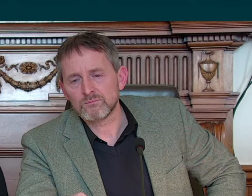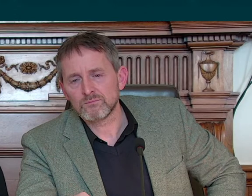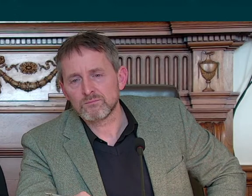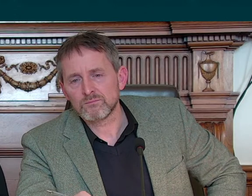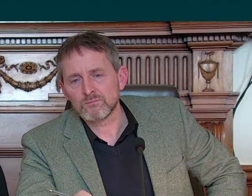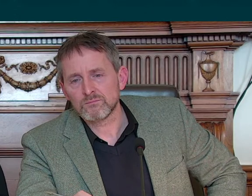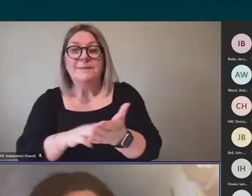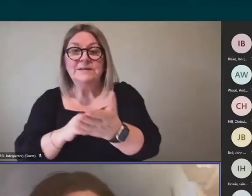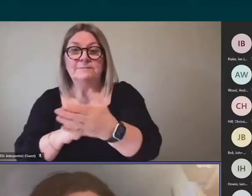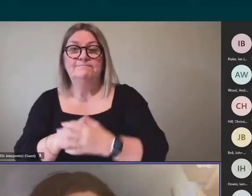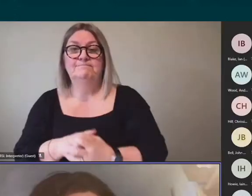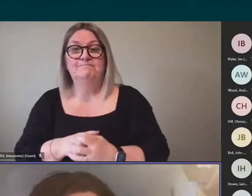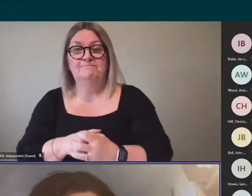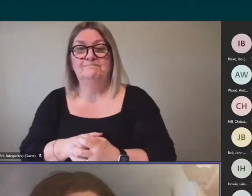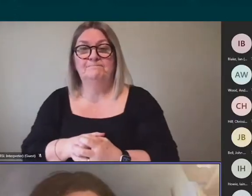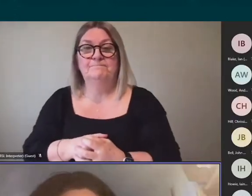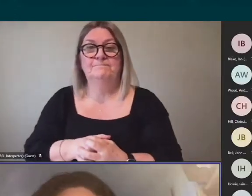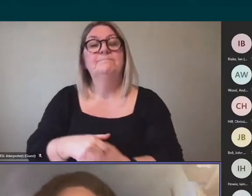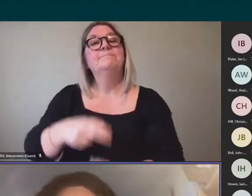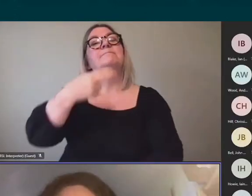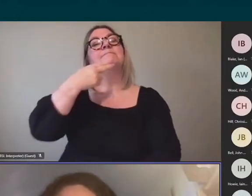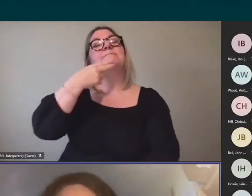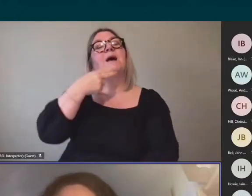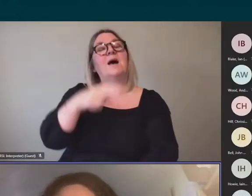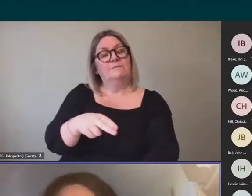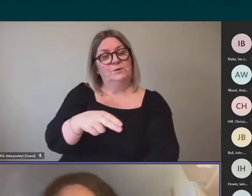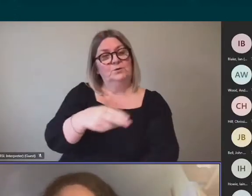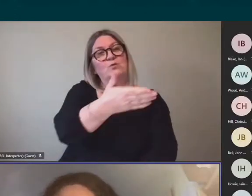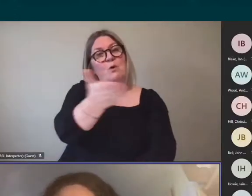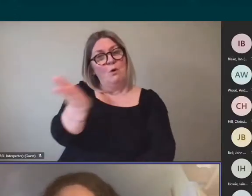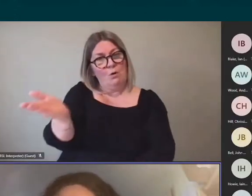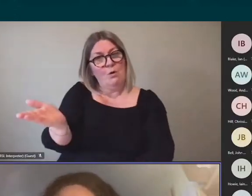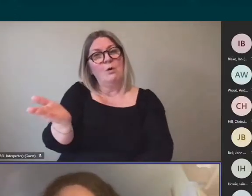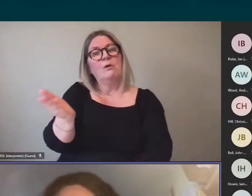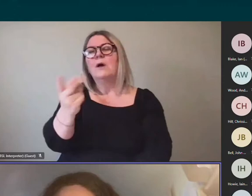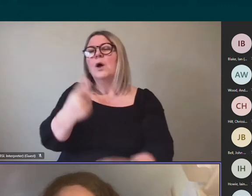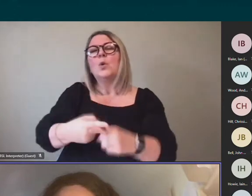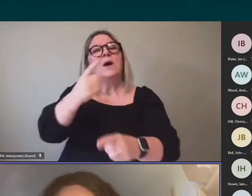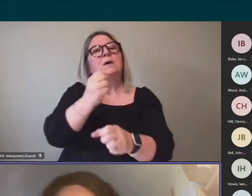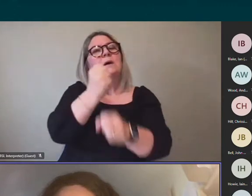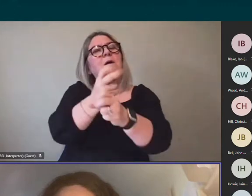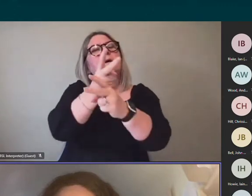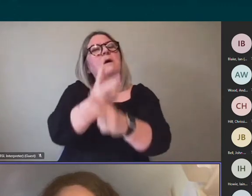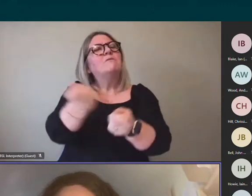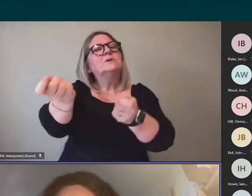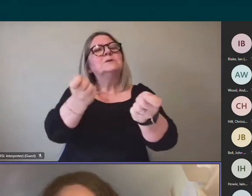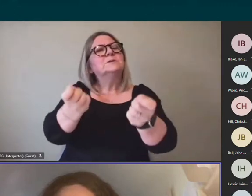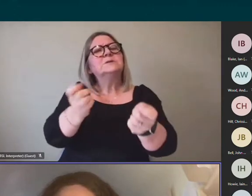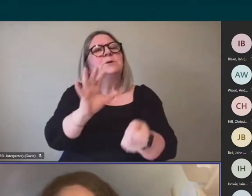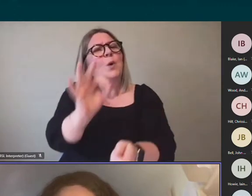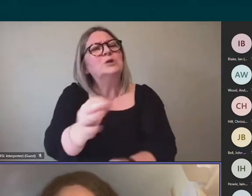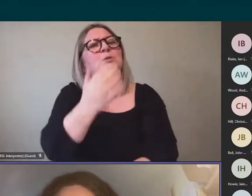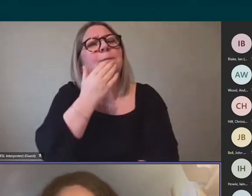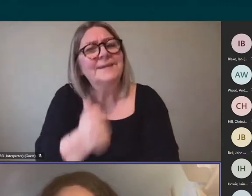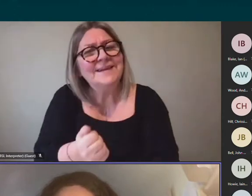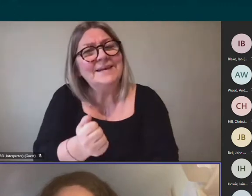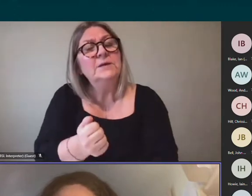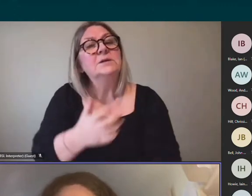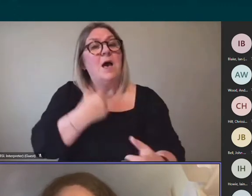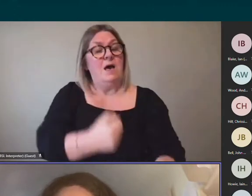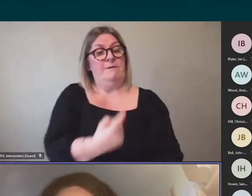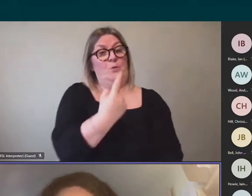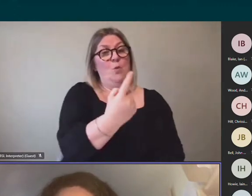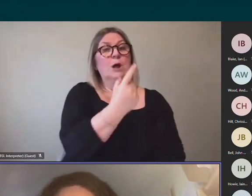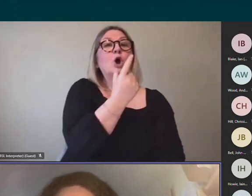Thank you, Convener. Yes, good afternoon, all. Just a quick governance question, if I may. Clearly, we have one competent